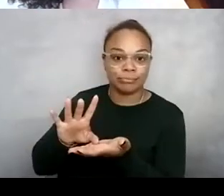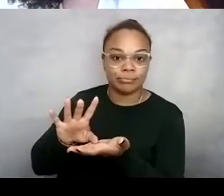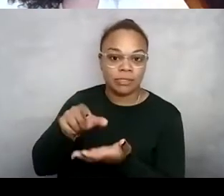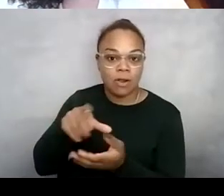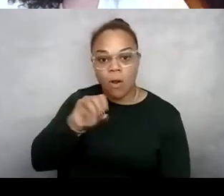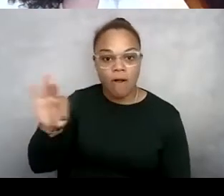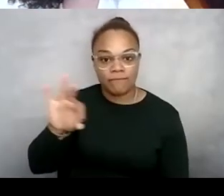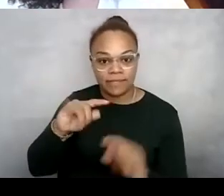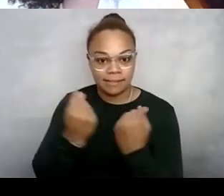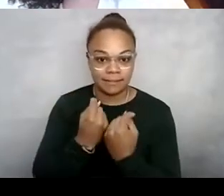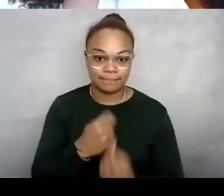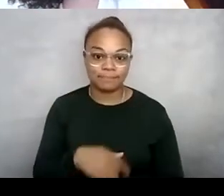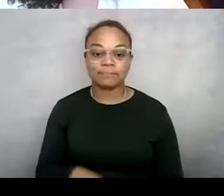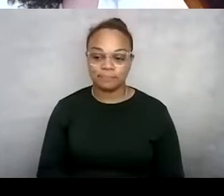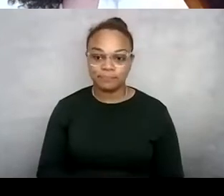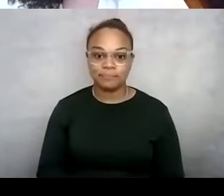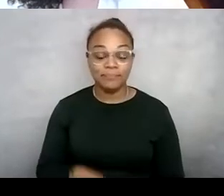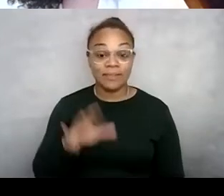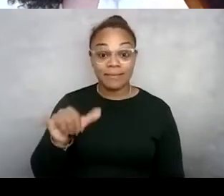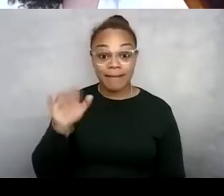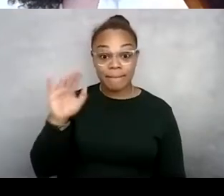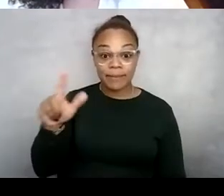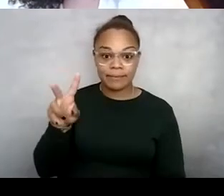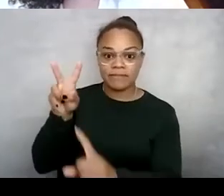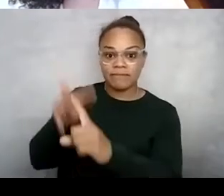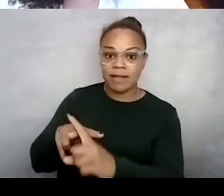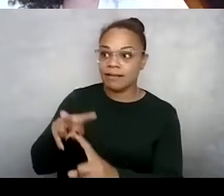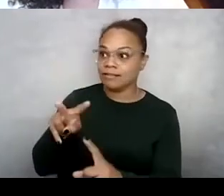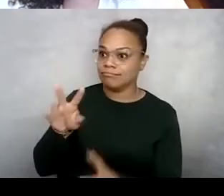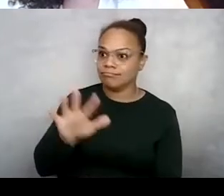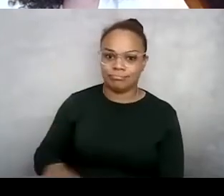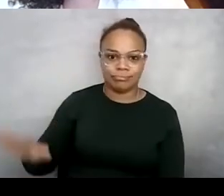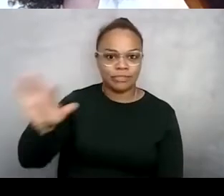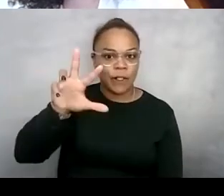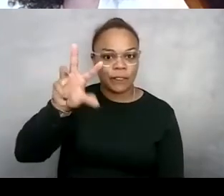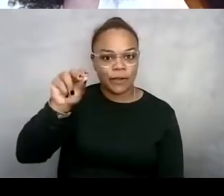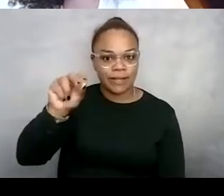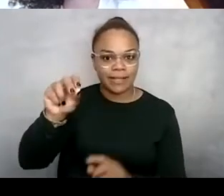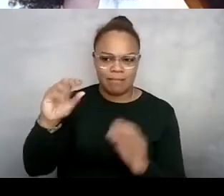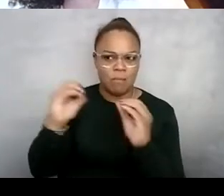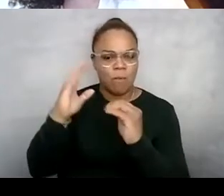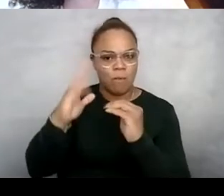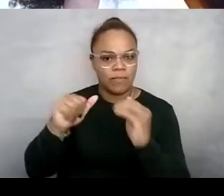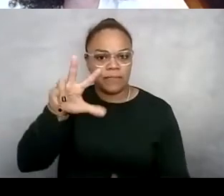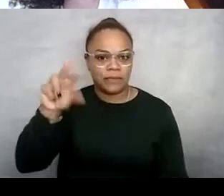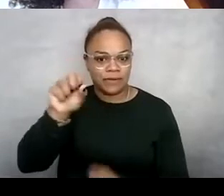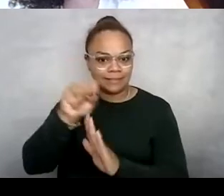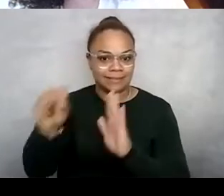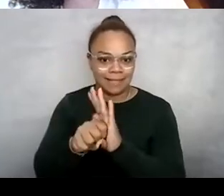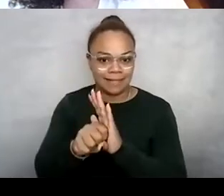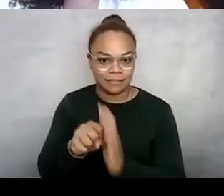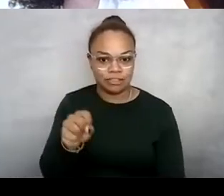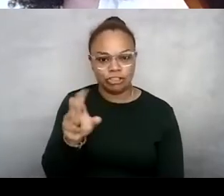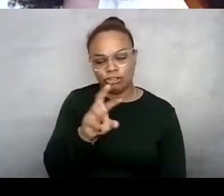orchestrated, it was a bill that was filed in 30 plus states, orchestrated by a right-wing think tank for the purpose